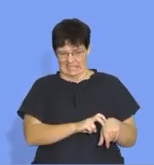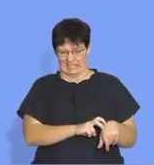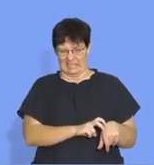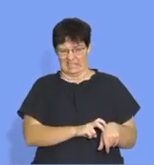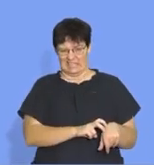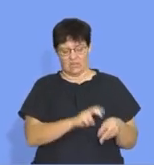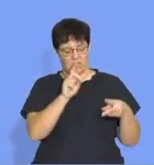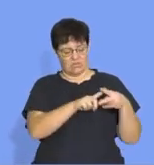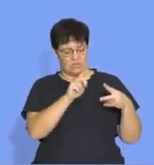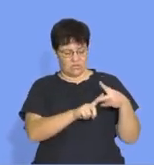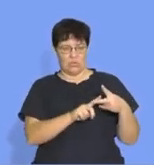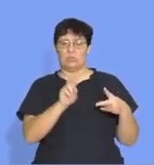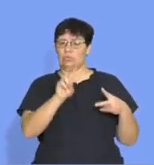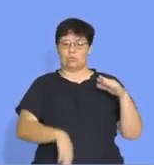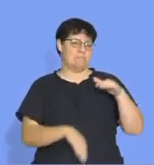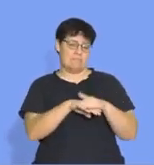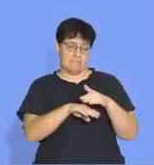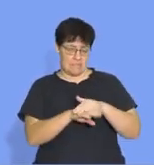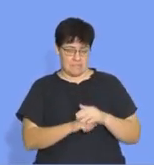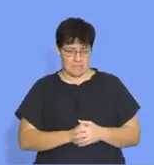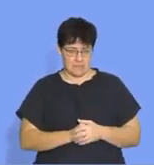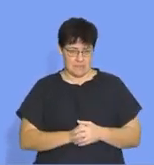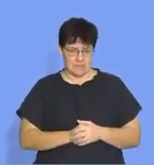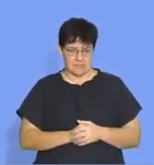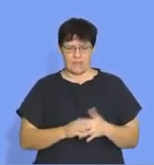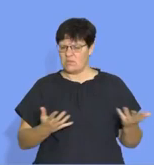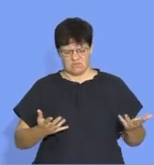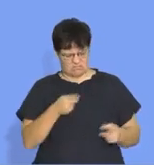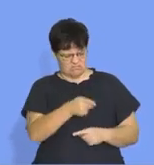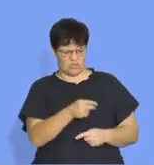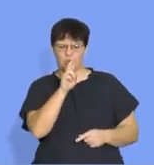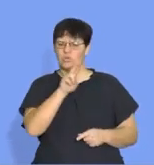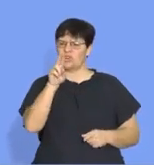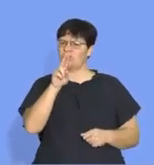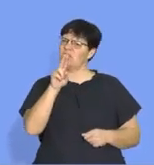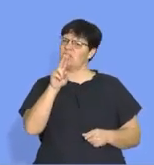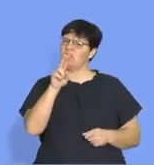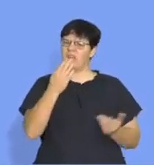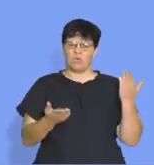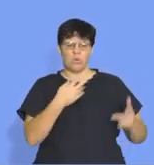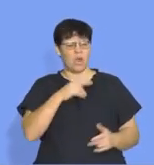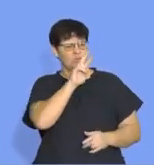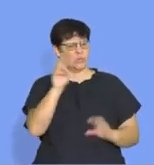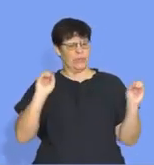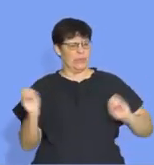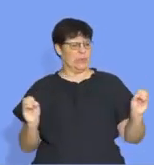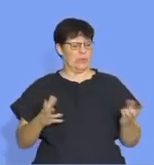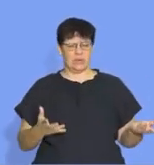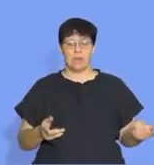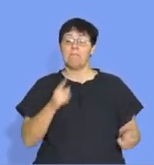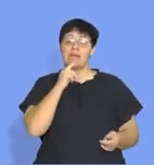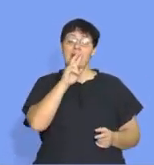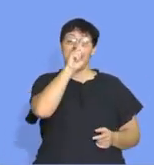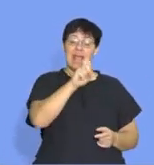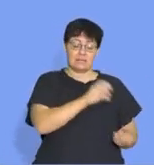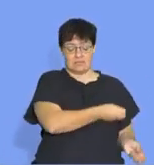two solutions. Maybe someone might ask, how is this a quadratic equation because there is no squared? If I was to multiply